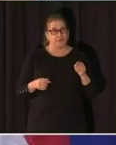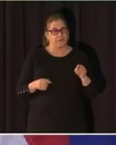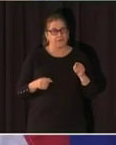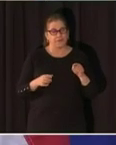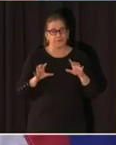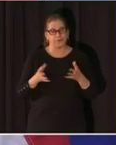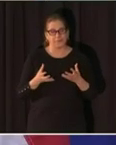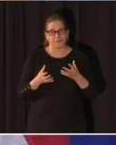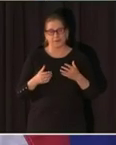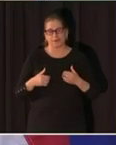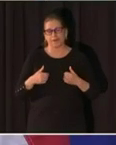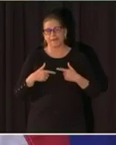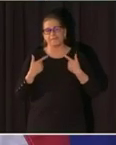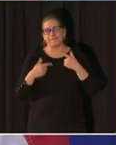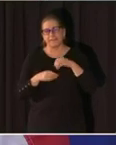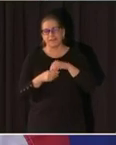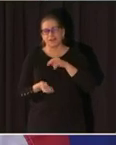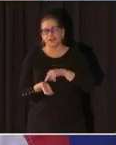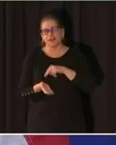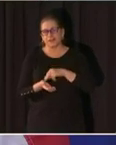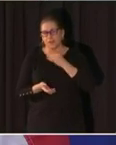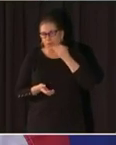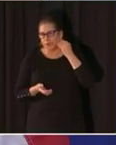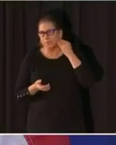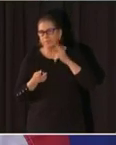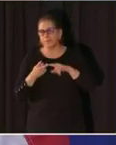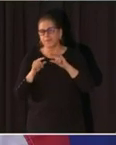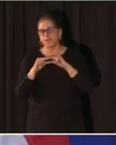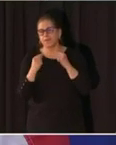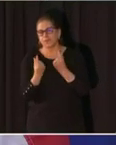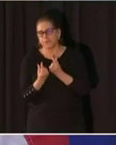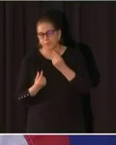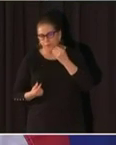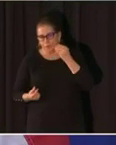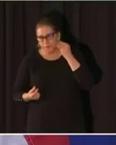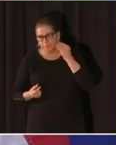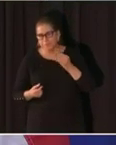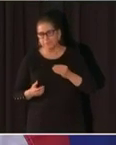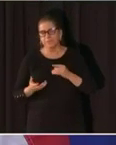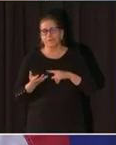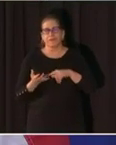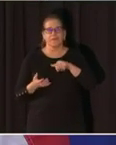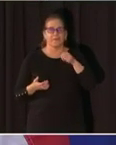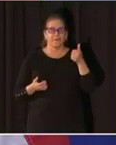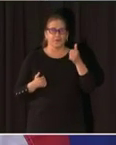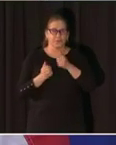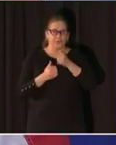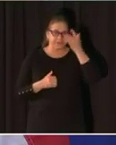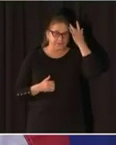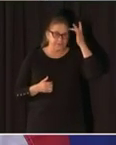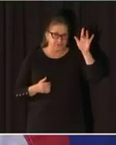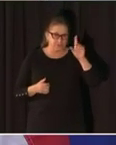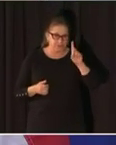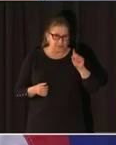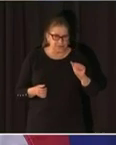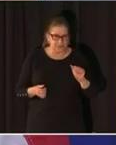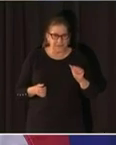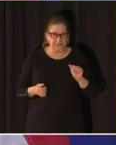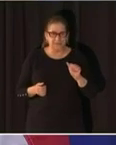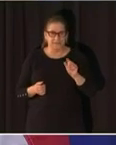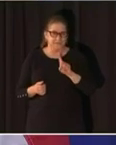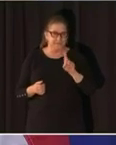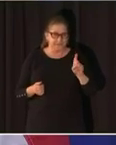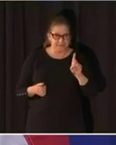group homes for residents with intellectual disabilities, as well as residents who receive